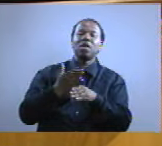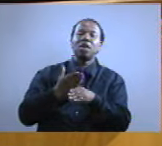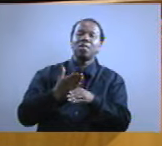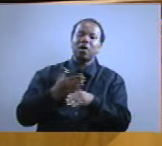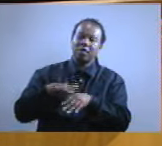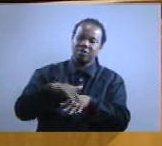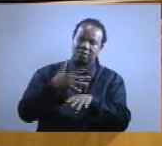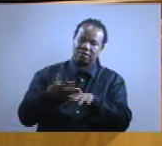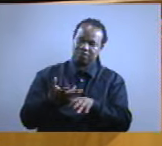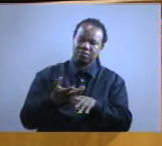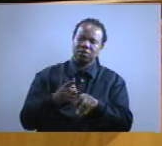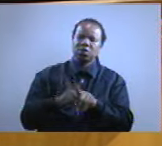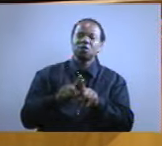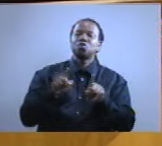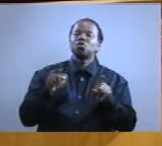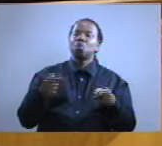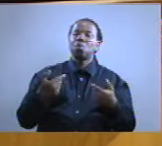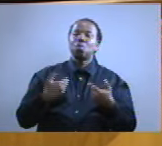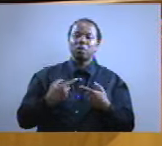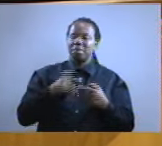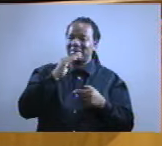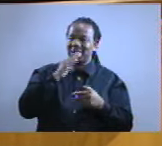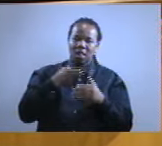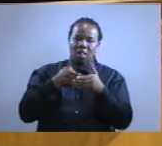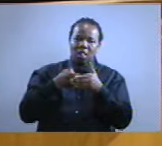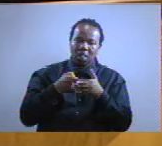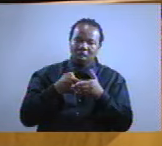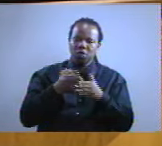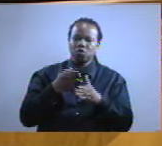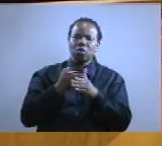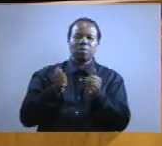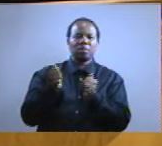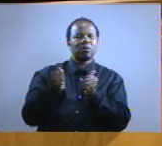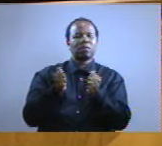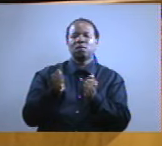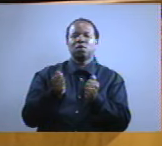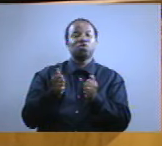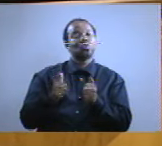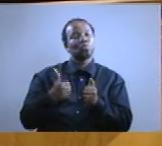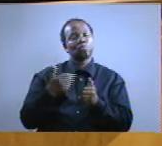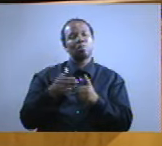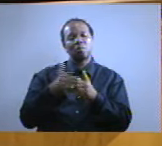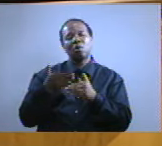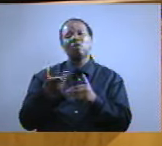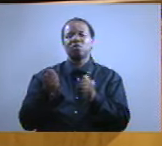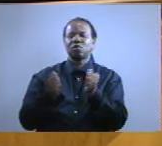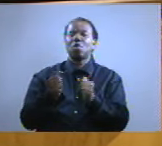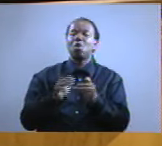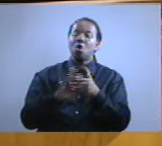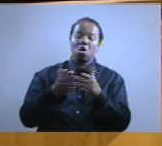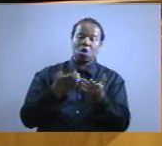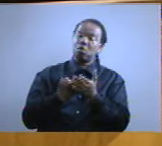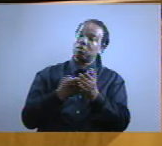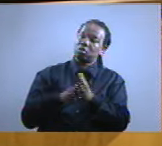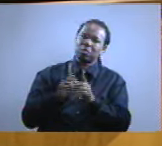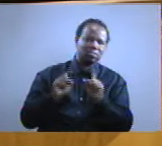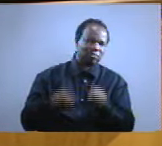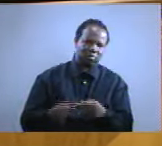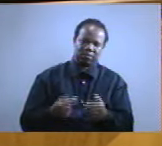This raises the barriers to job creation, and that cannot be good for employment and economic growth.